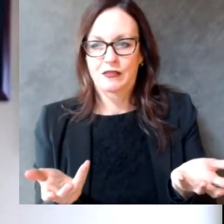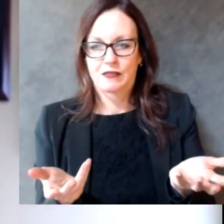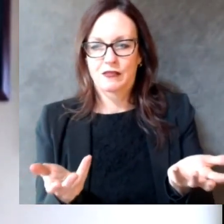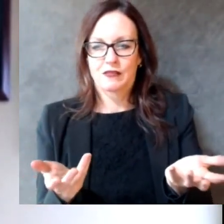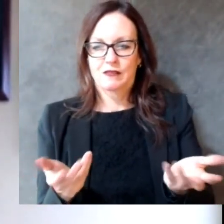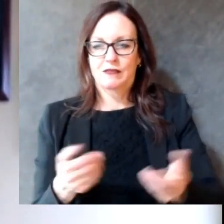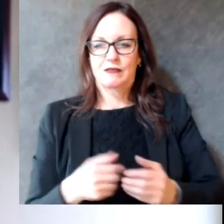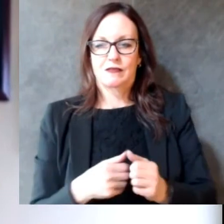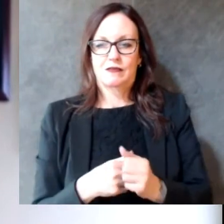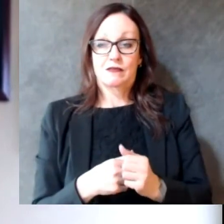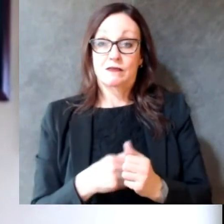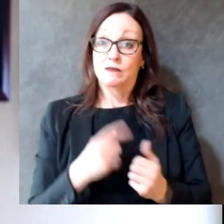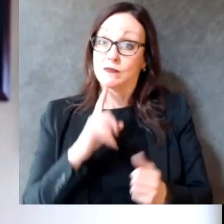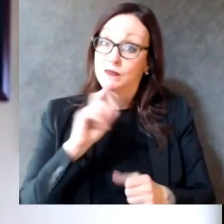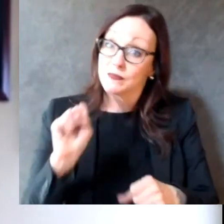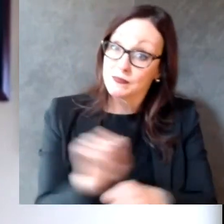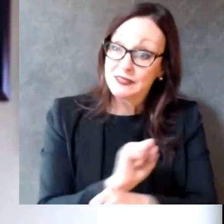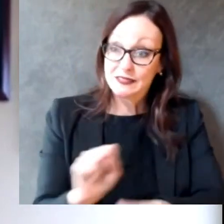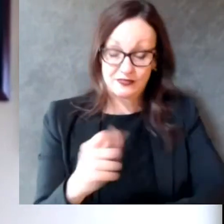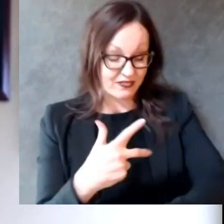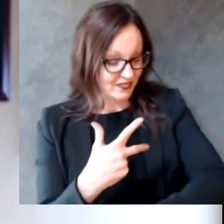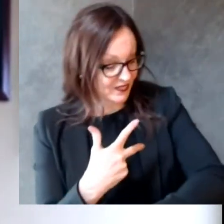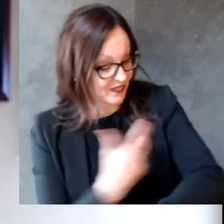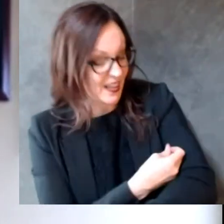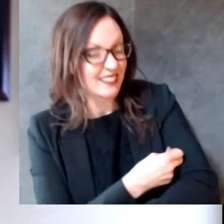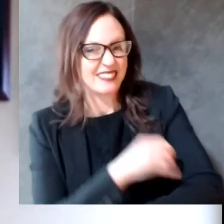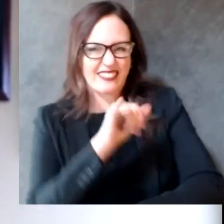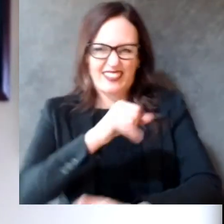communicate if and when that would be the case.